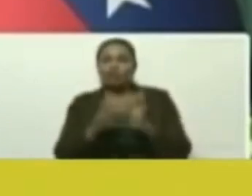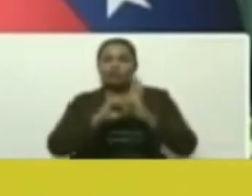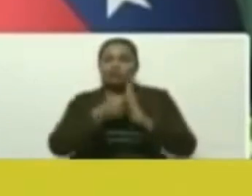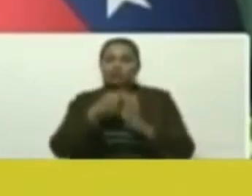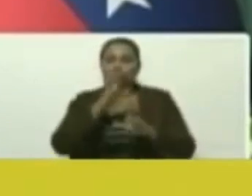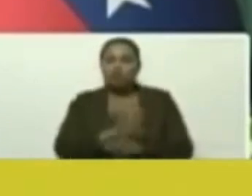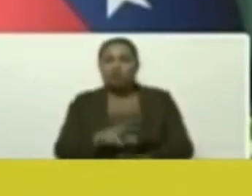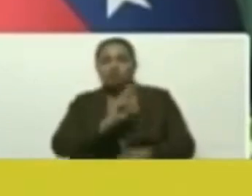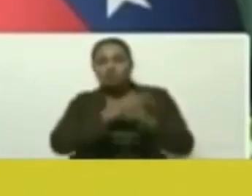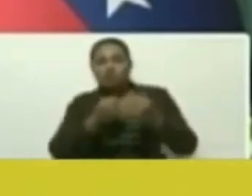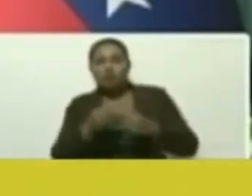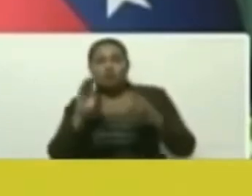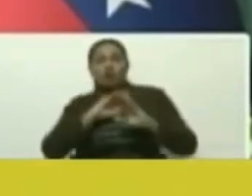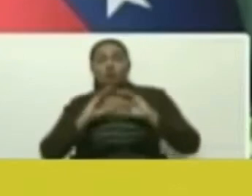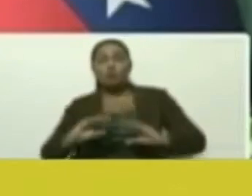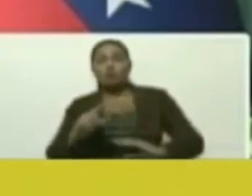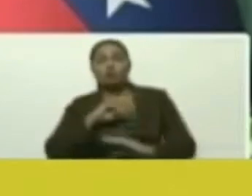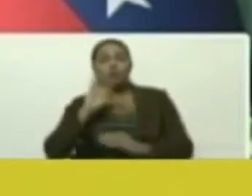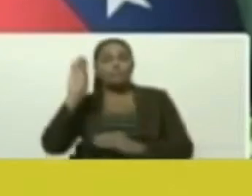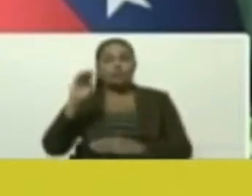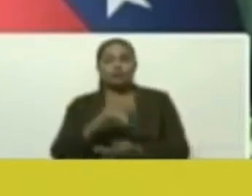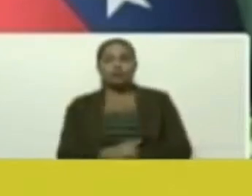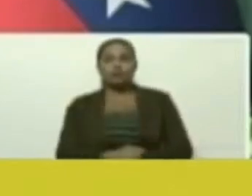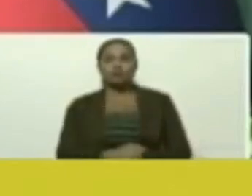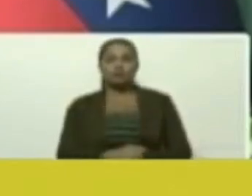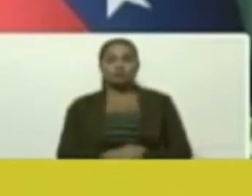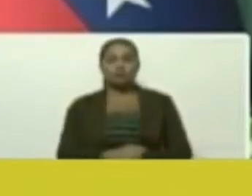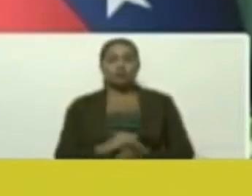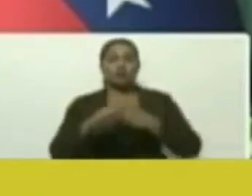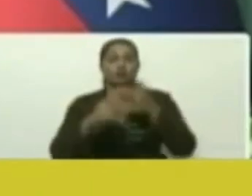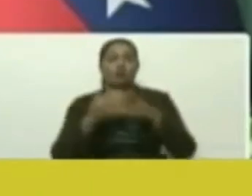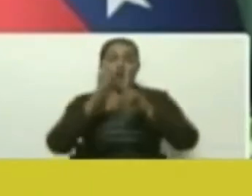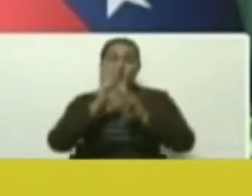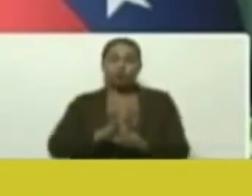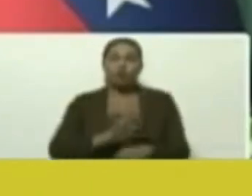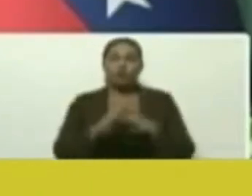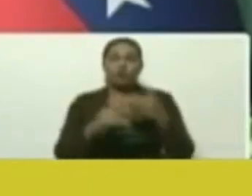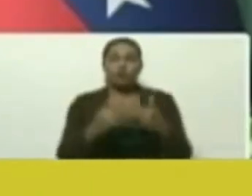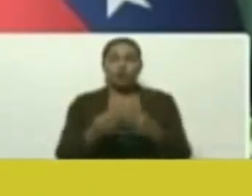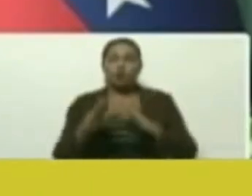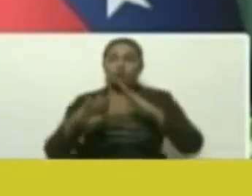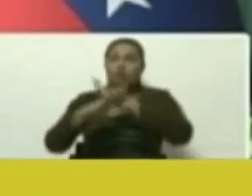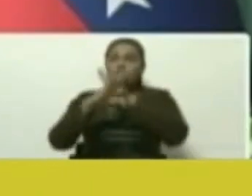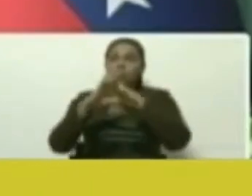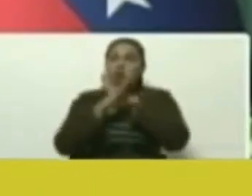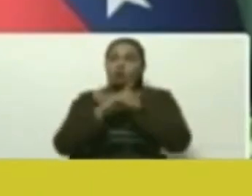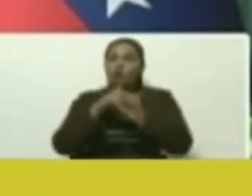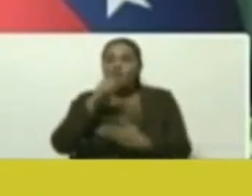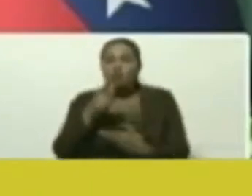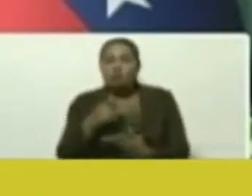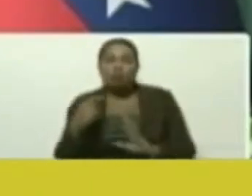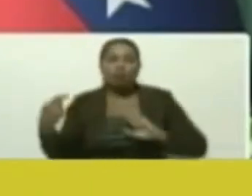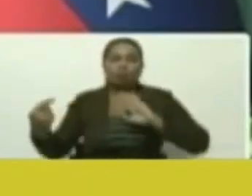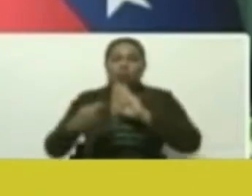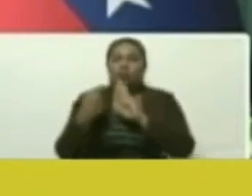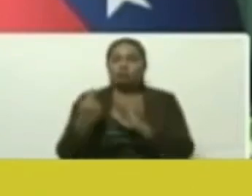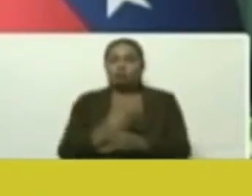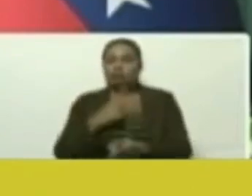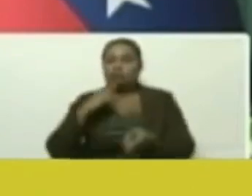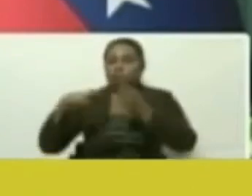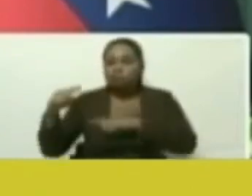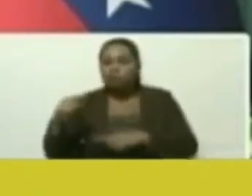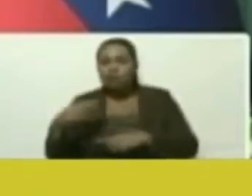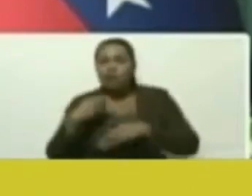after being tortured. Our country has been tortured with sanctions, threats,